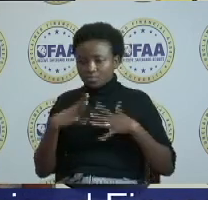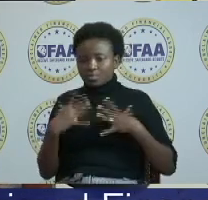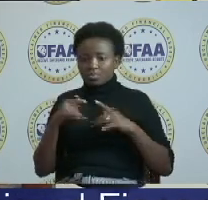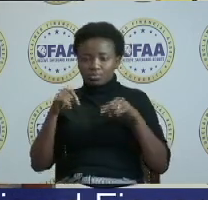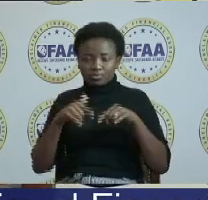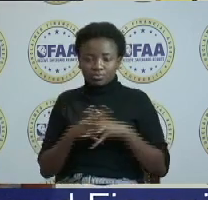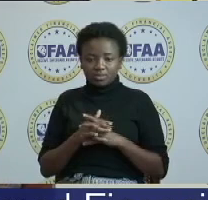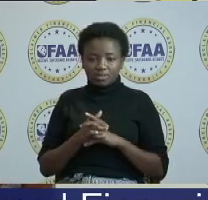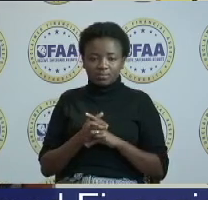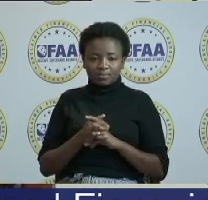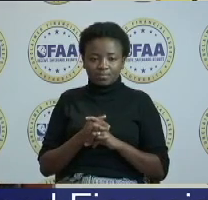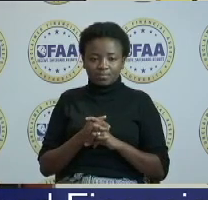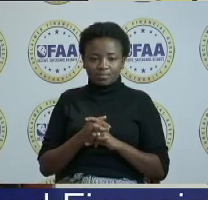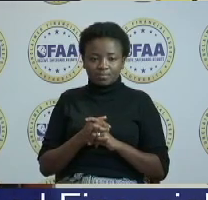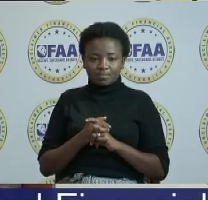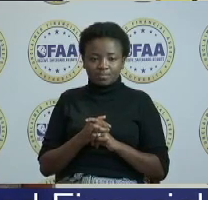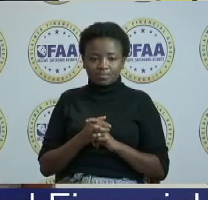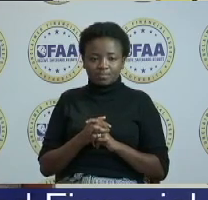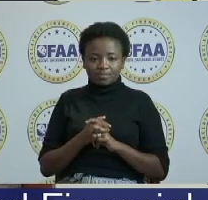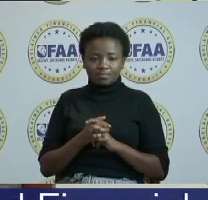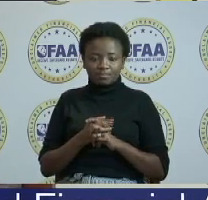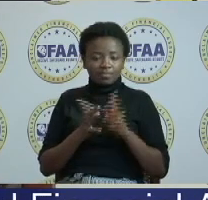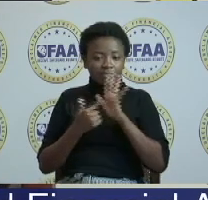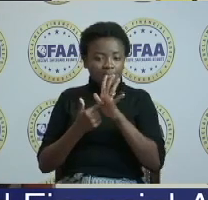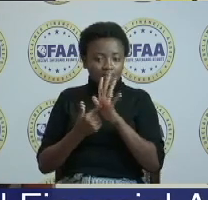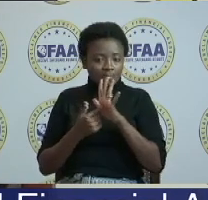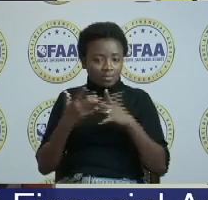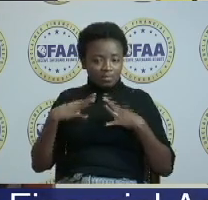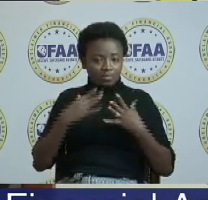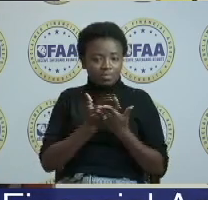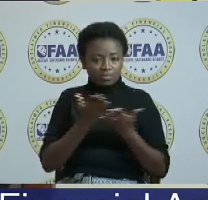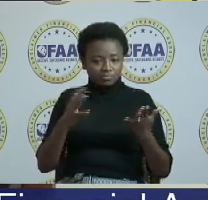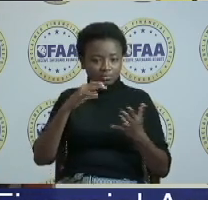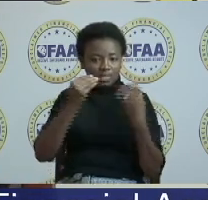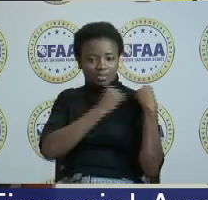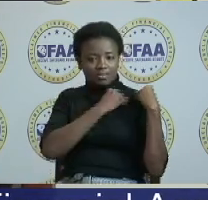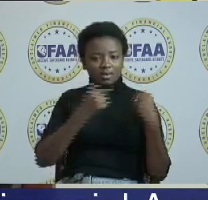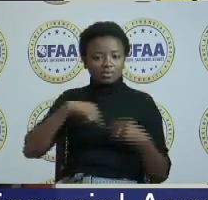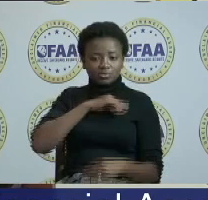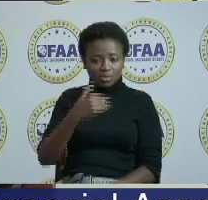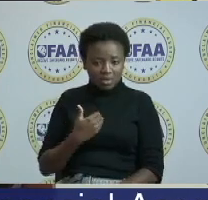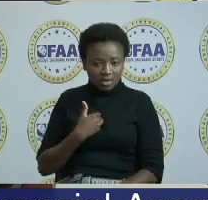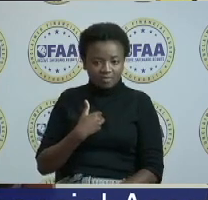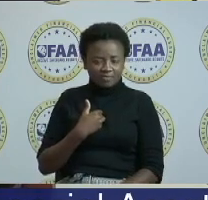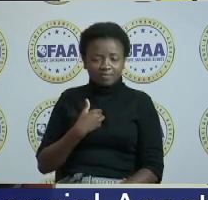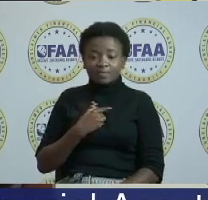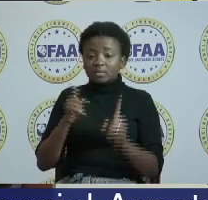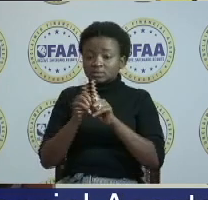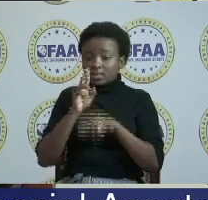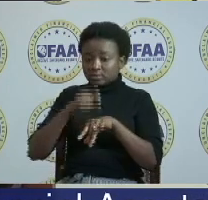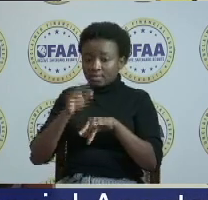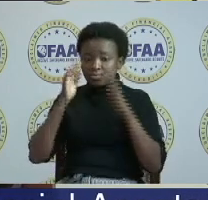today for the scope and the scale of the mandate that we have. Even with the use